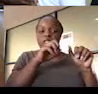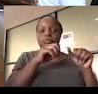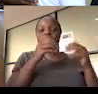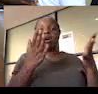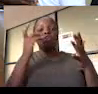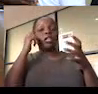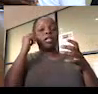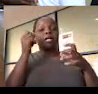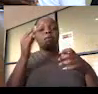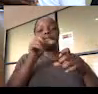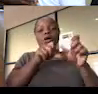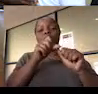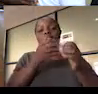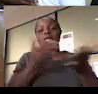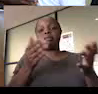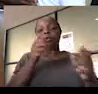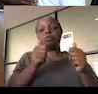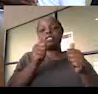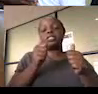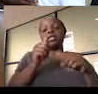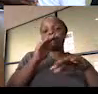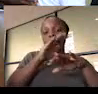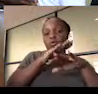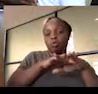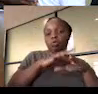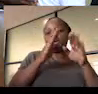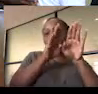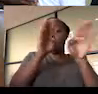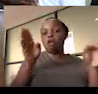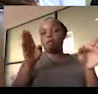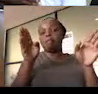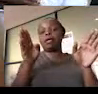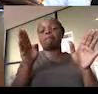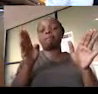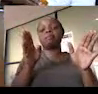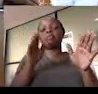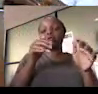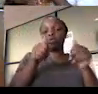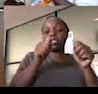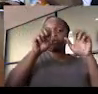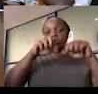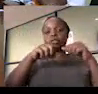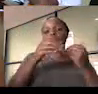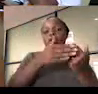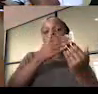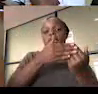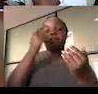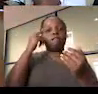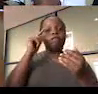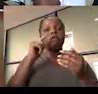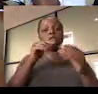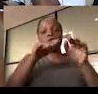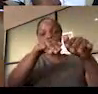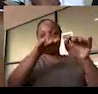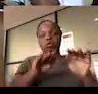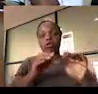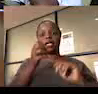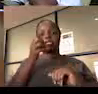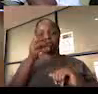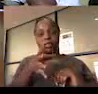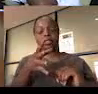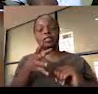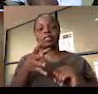son, and I have to travel from Nairobi to Siaya to bury my mom. So it was so challenging. But